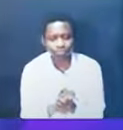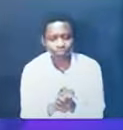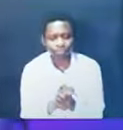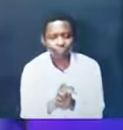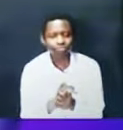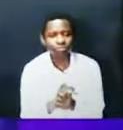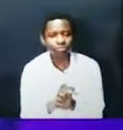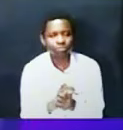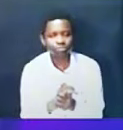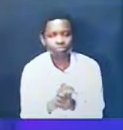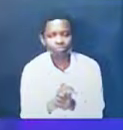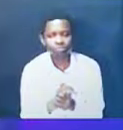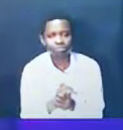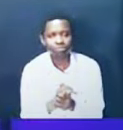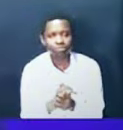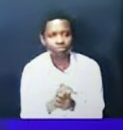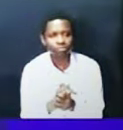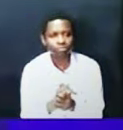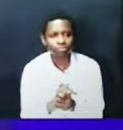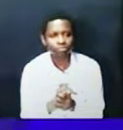So